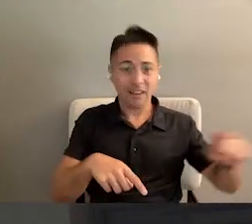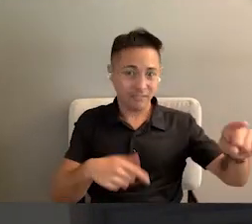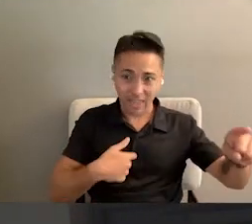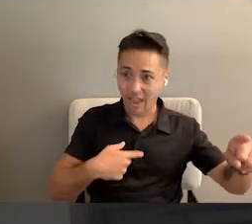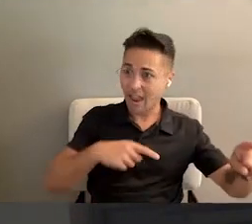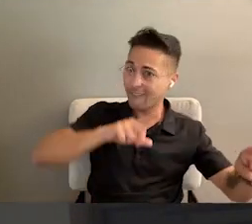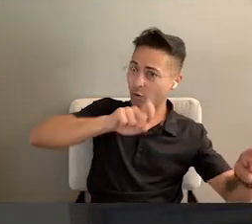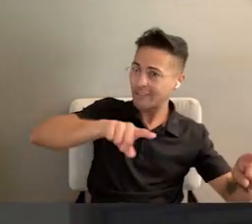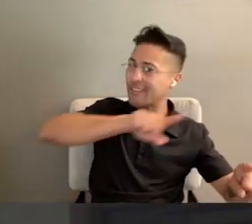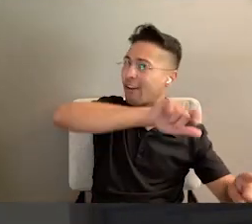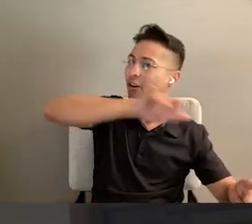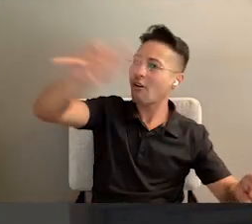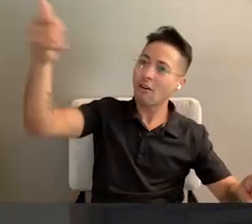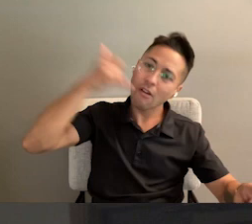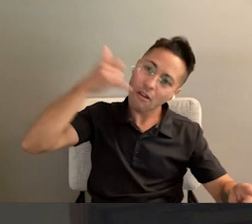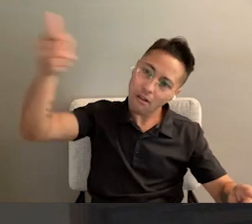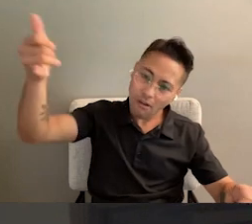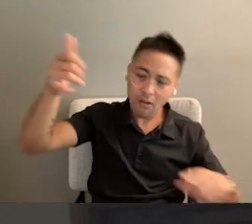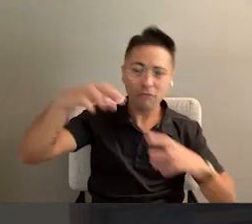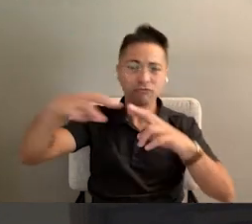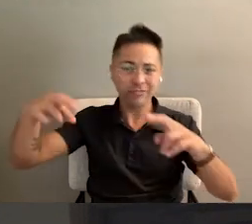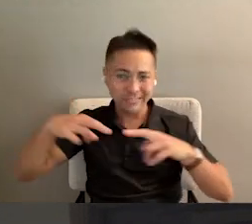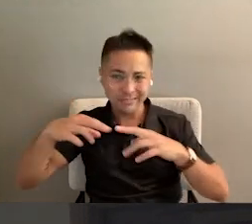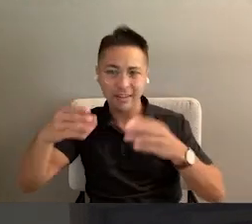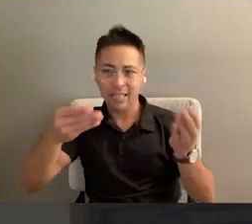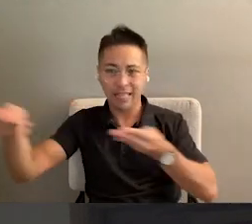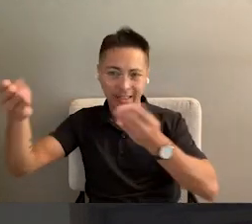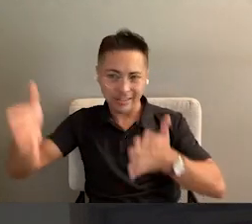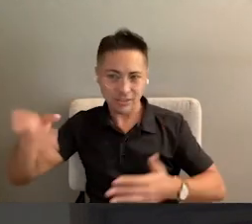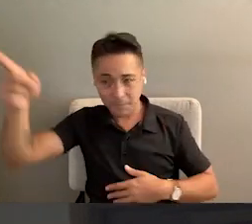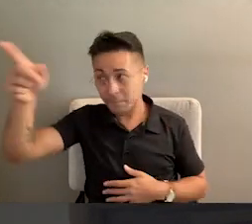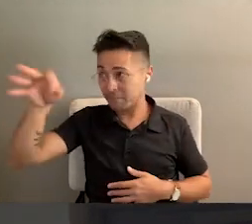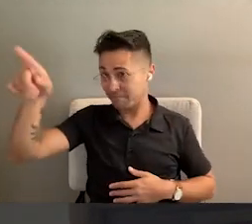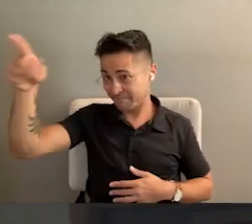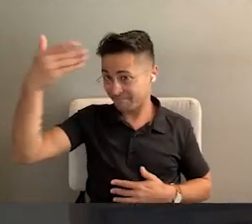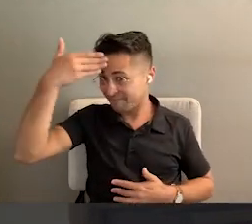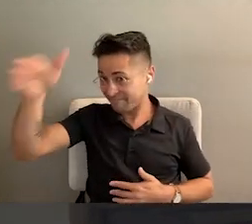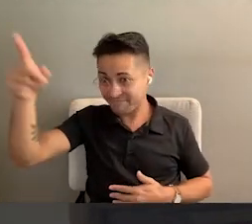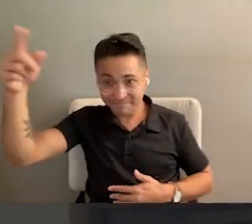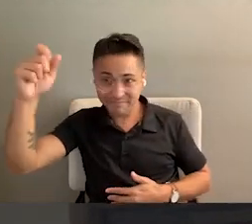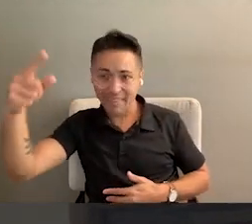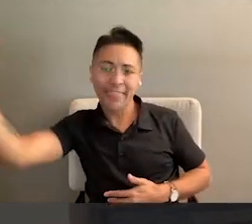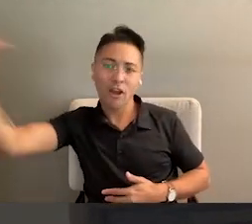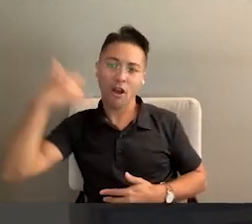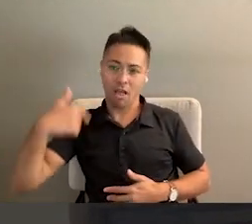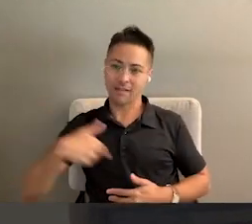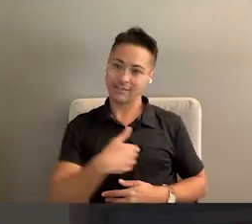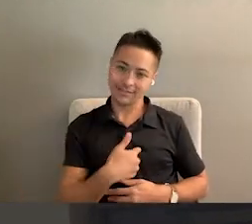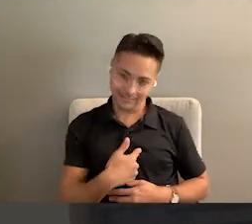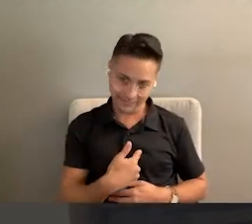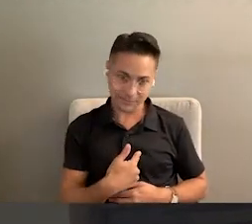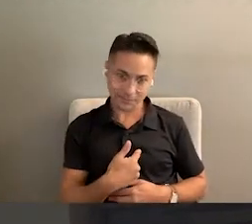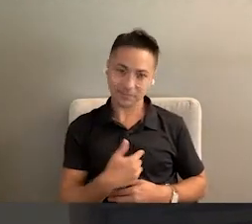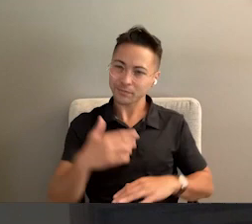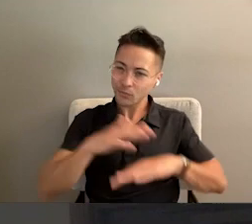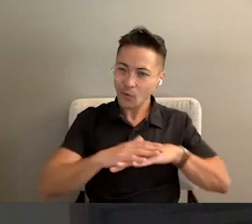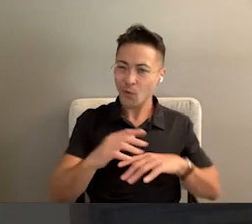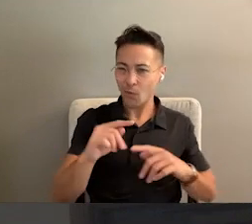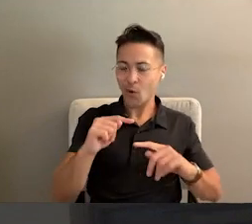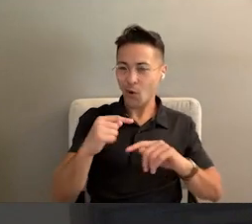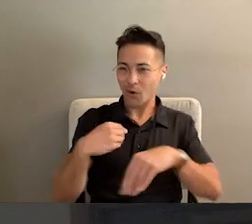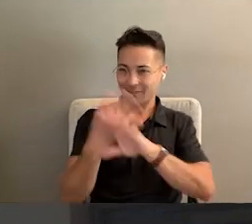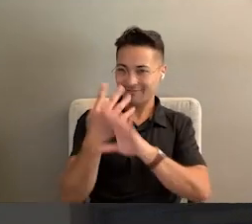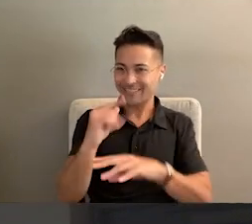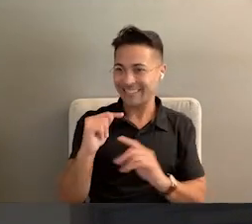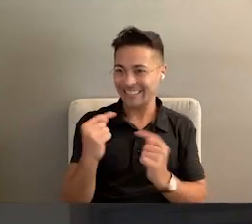can't get a hold for your consultant, if your consultant has a question, they'll call their regional liaisons. If the regional liaison doesn't know,